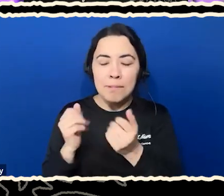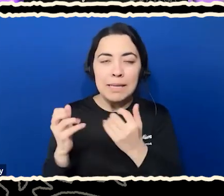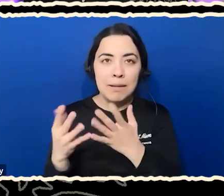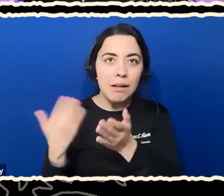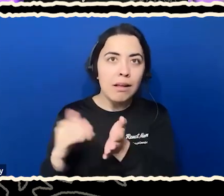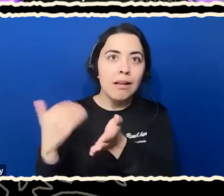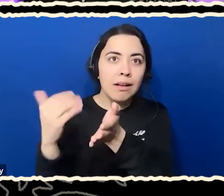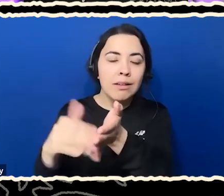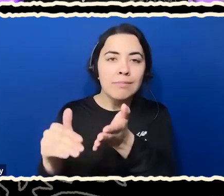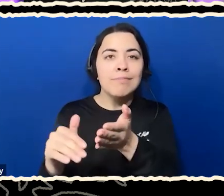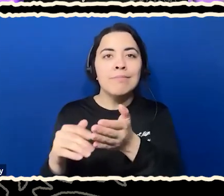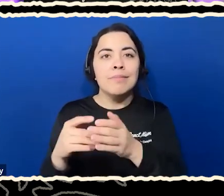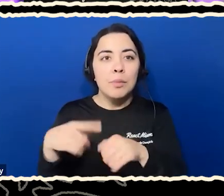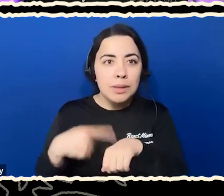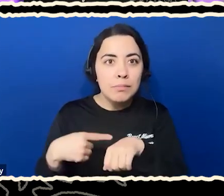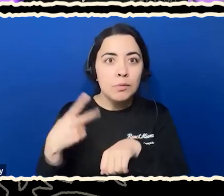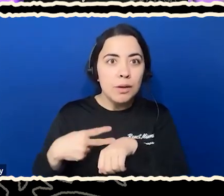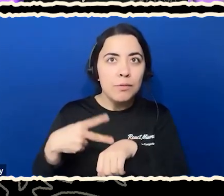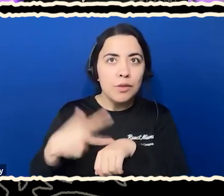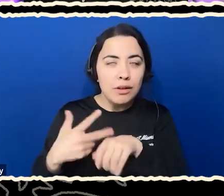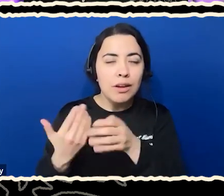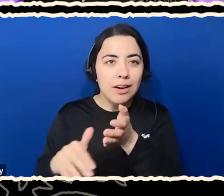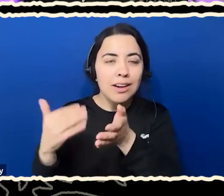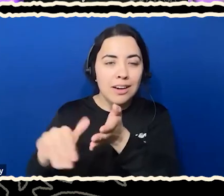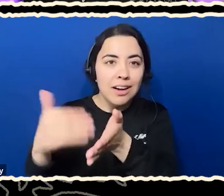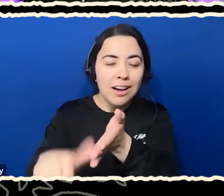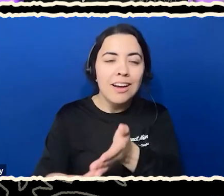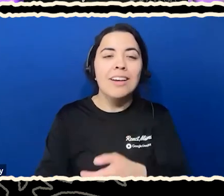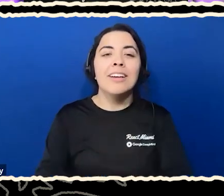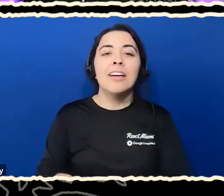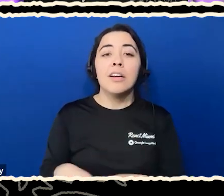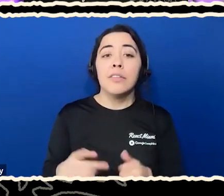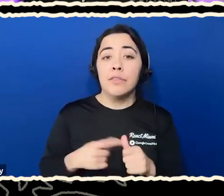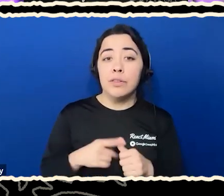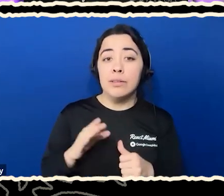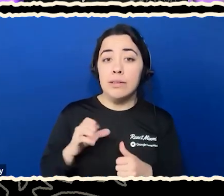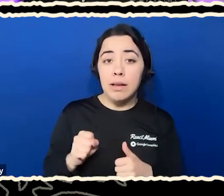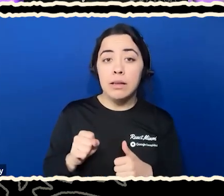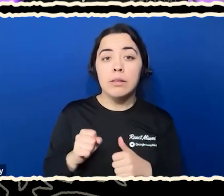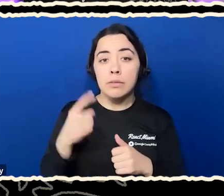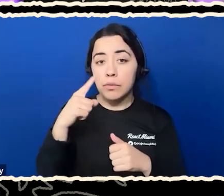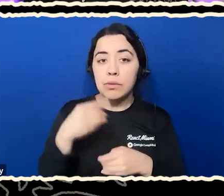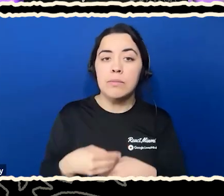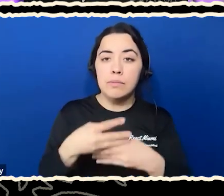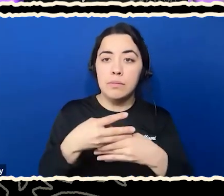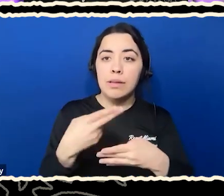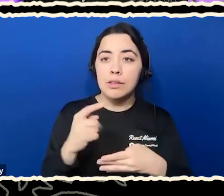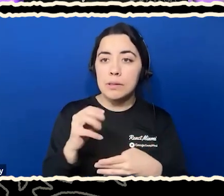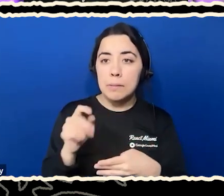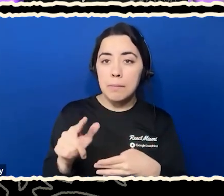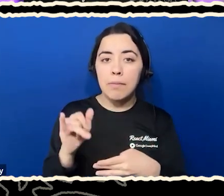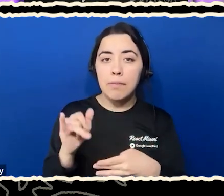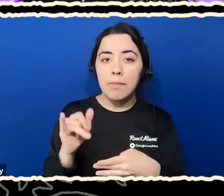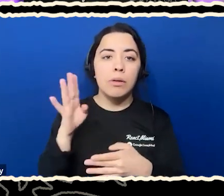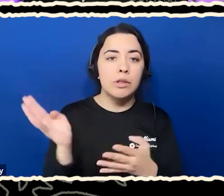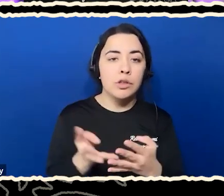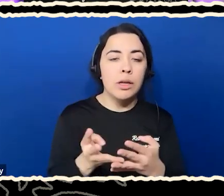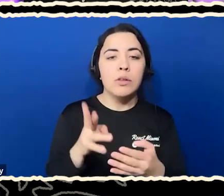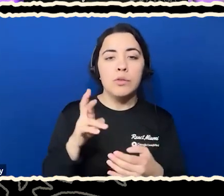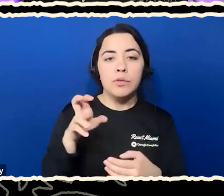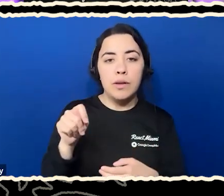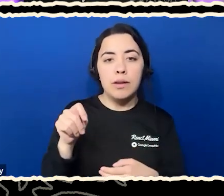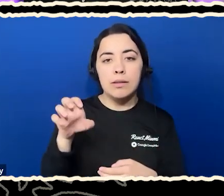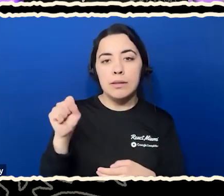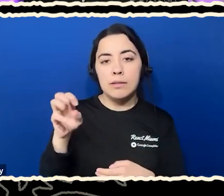more than once. And I mean, our first guess was to generate the HTML that would inject the React ESM